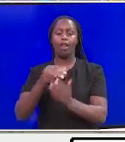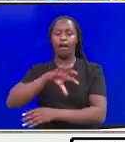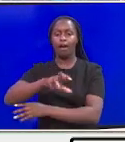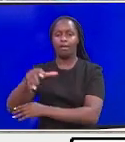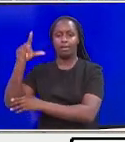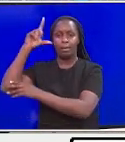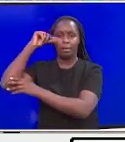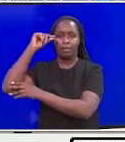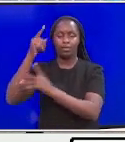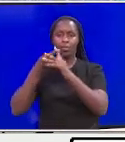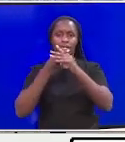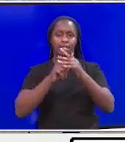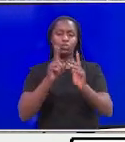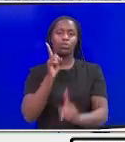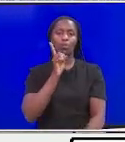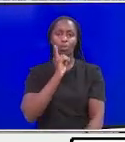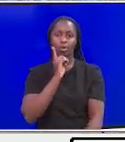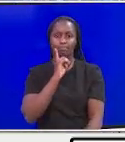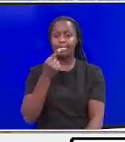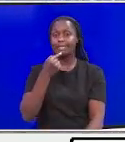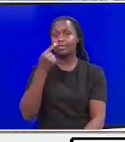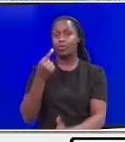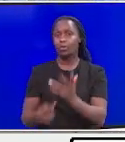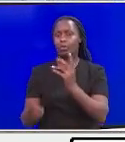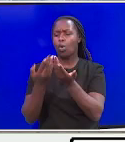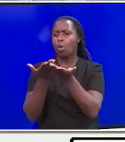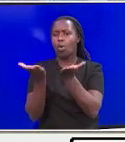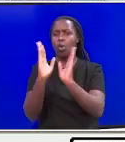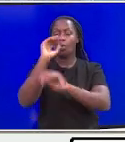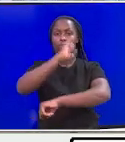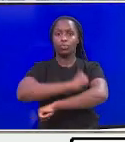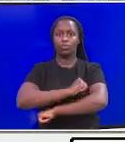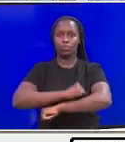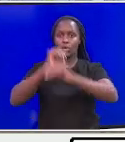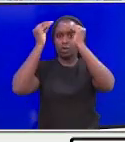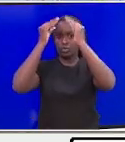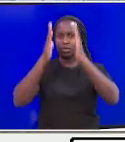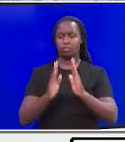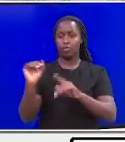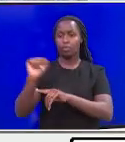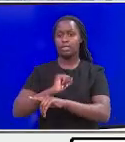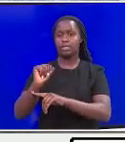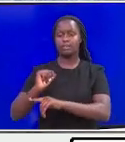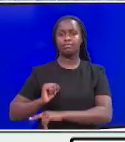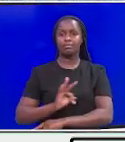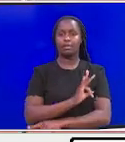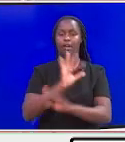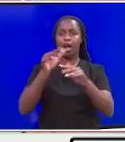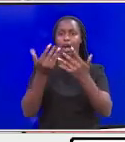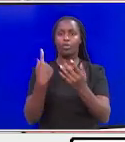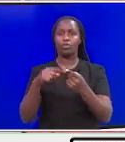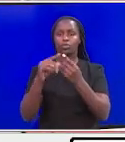county will begin tomorrow, stating that all school staff and learners will be trained on how to handle fire